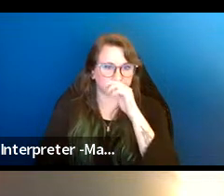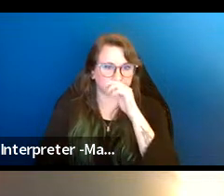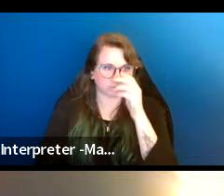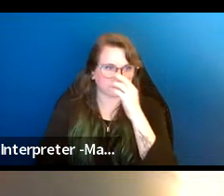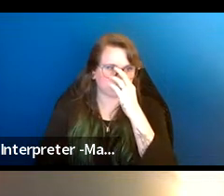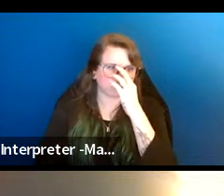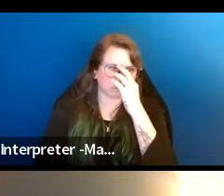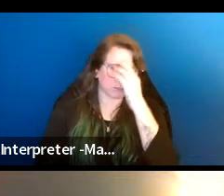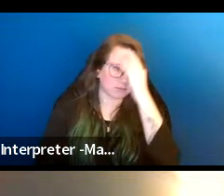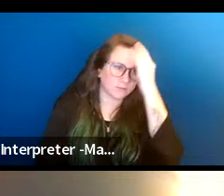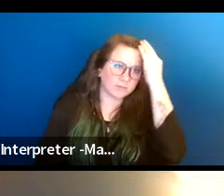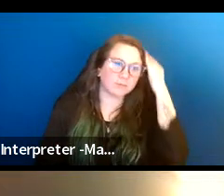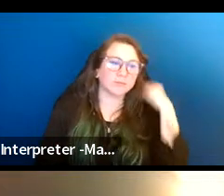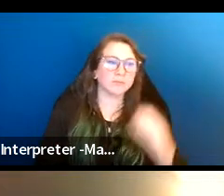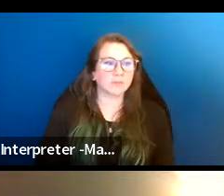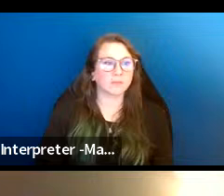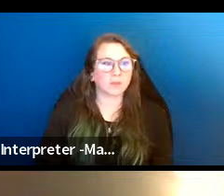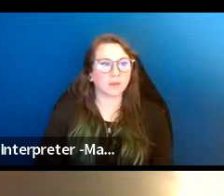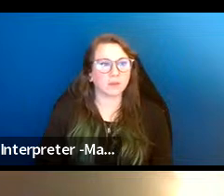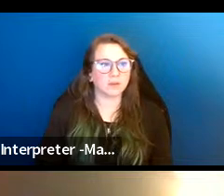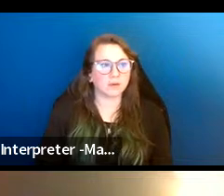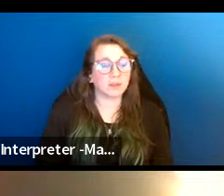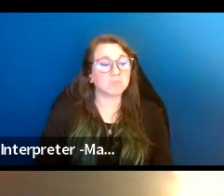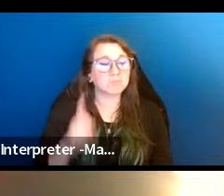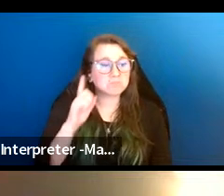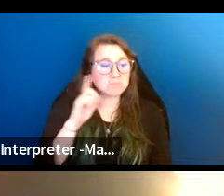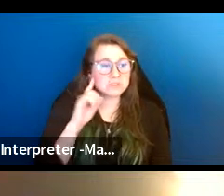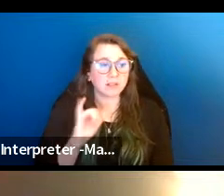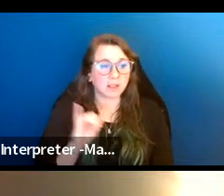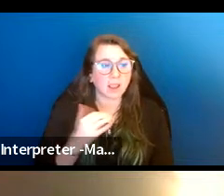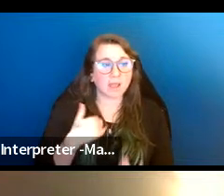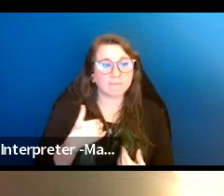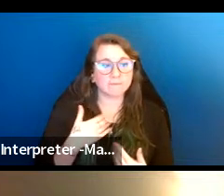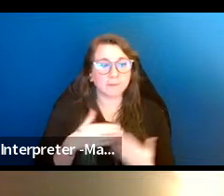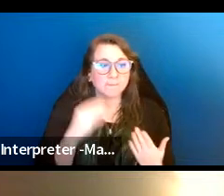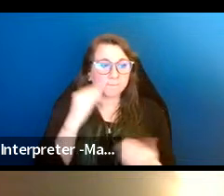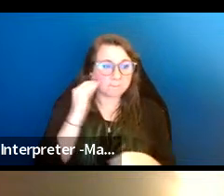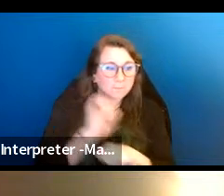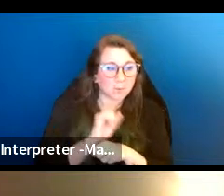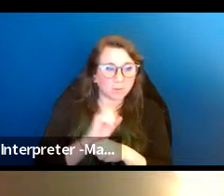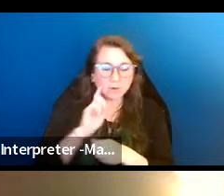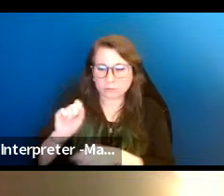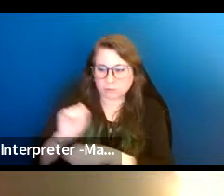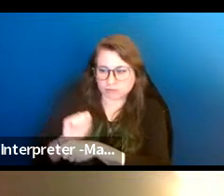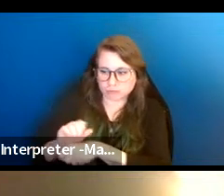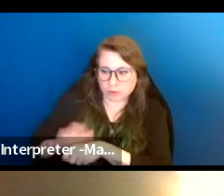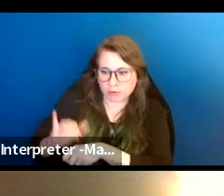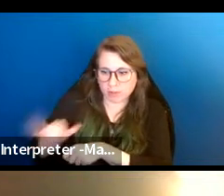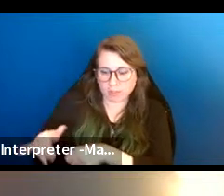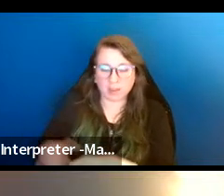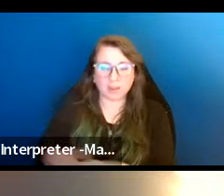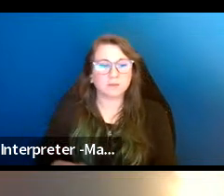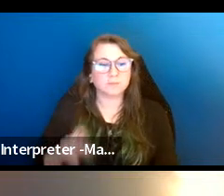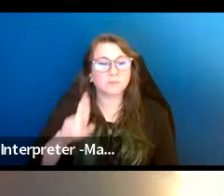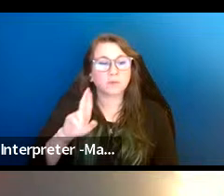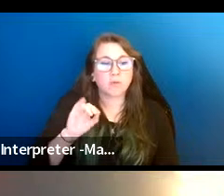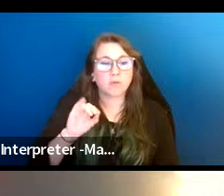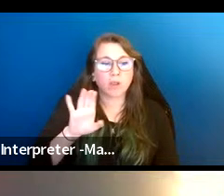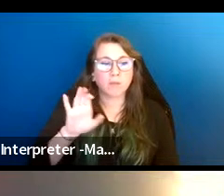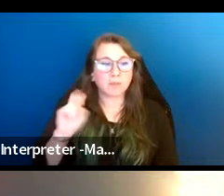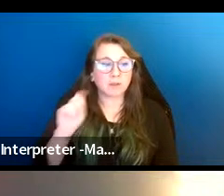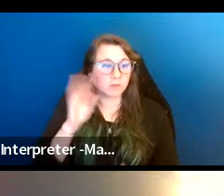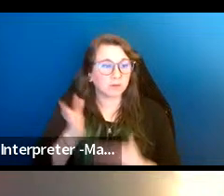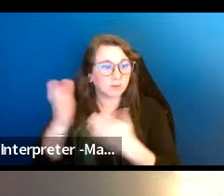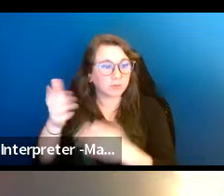Okay, well, it sounds like we have a little bit of homework there. Commissioner Roblin, with the proposal itself, would